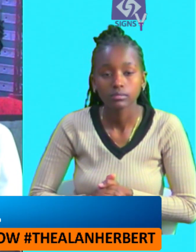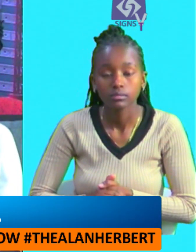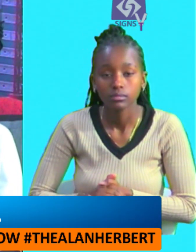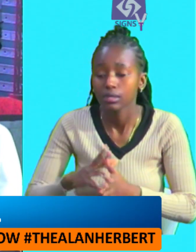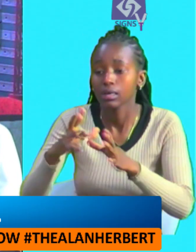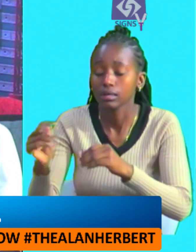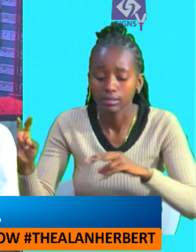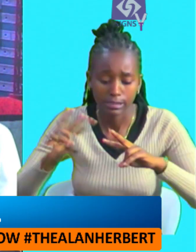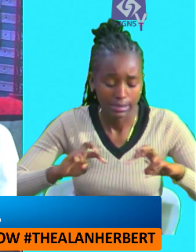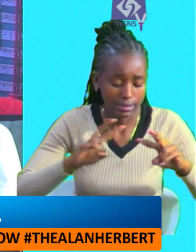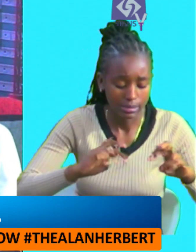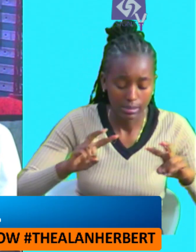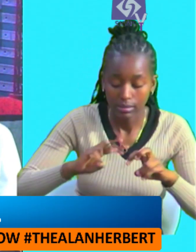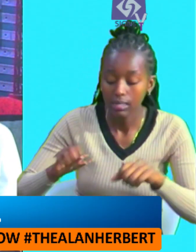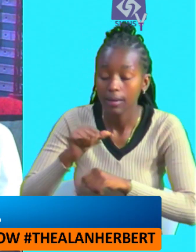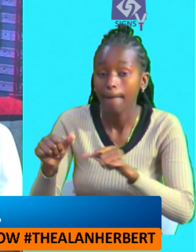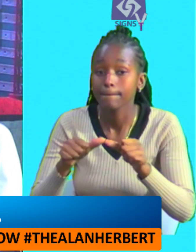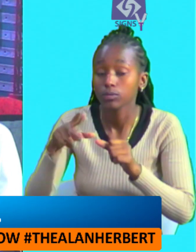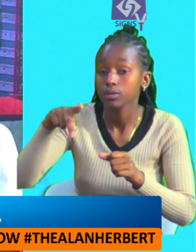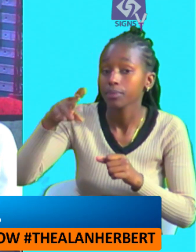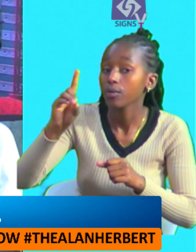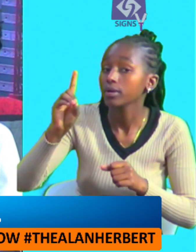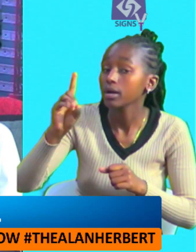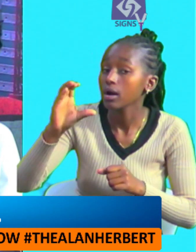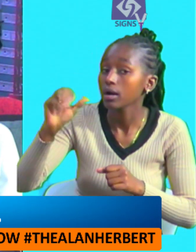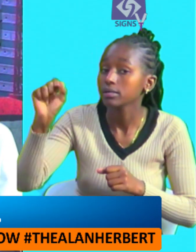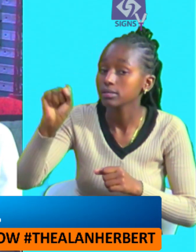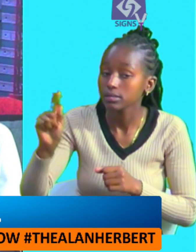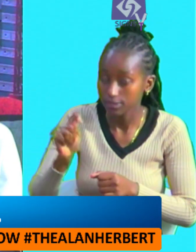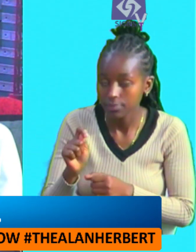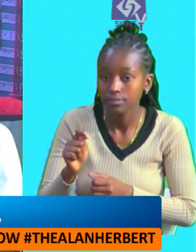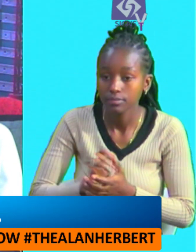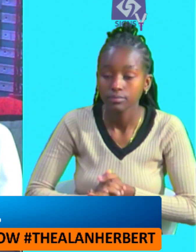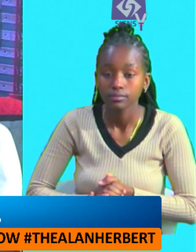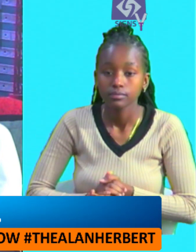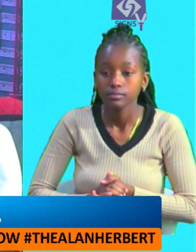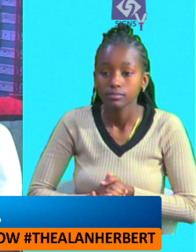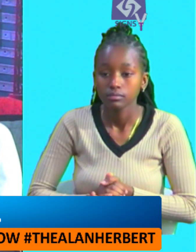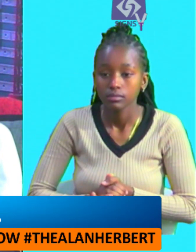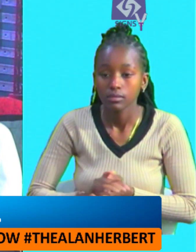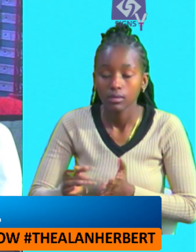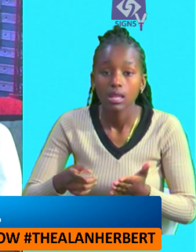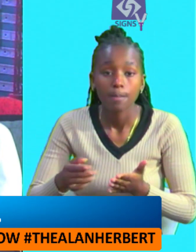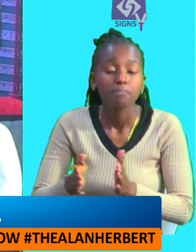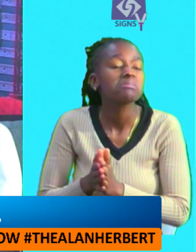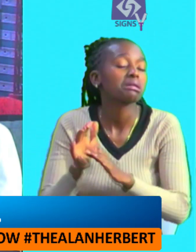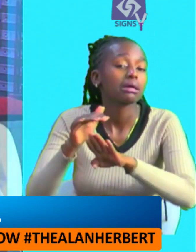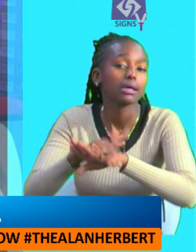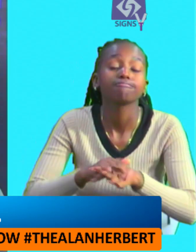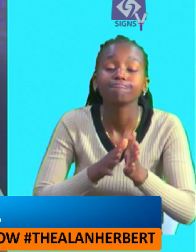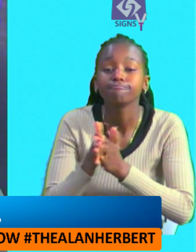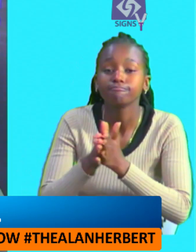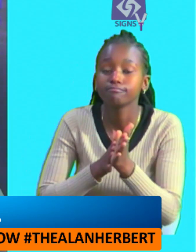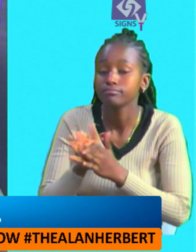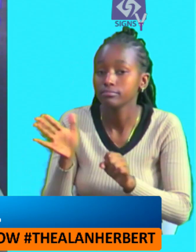research about podcasts about your time. That is when I need some interest, because I wanted to know